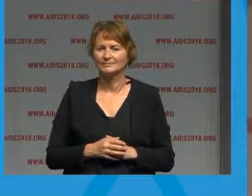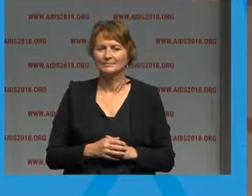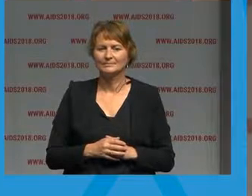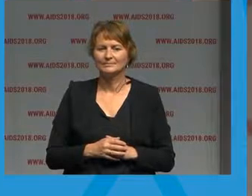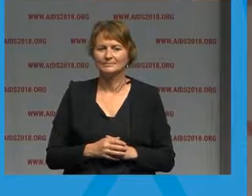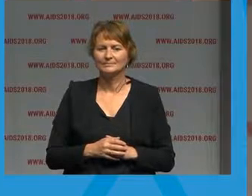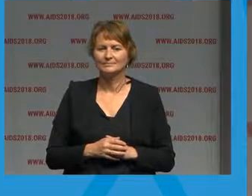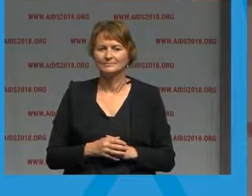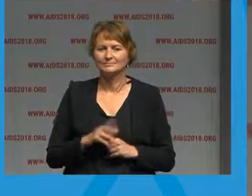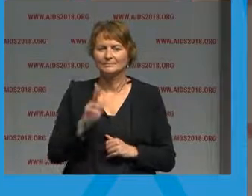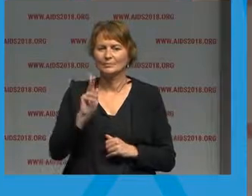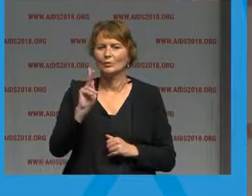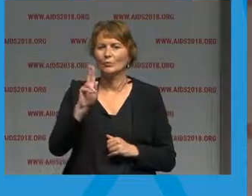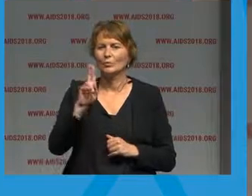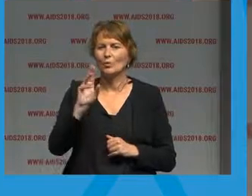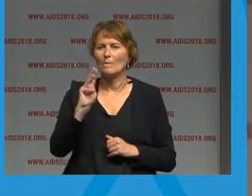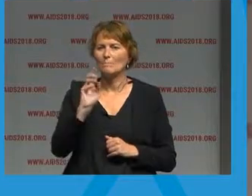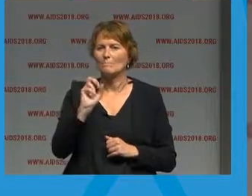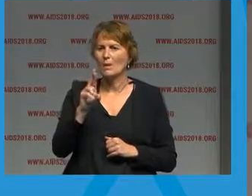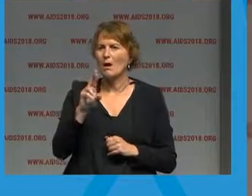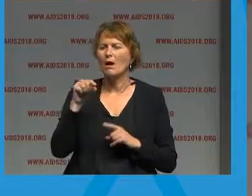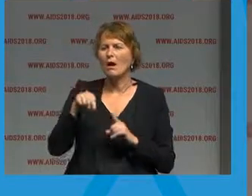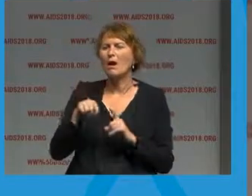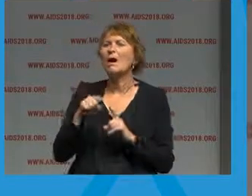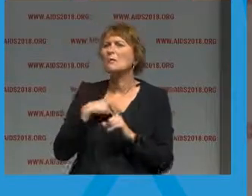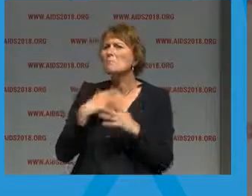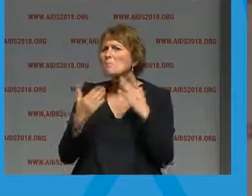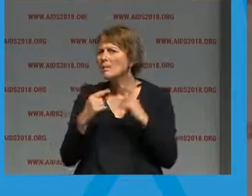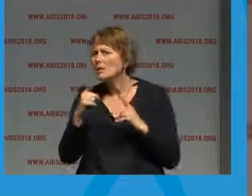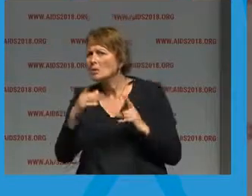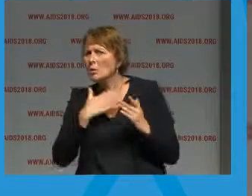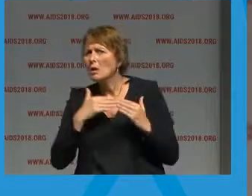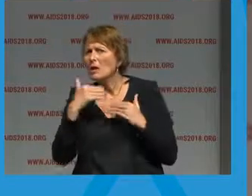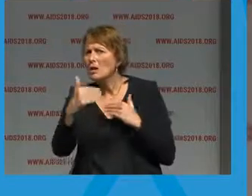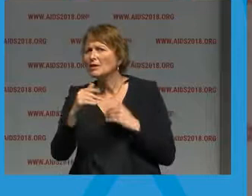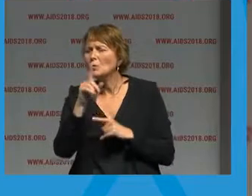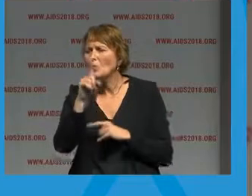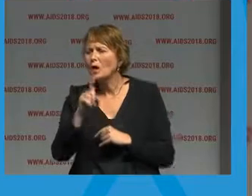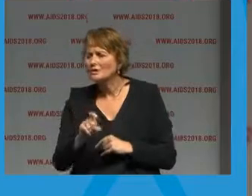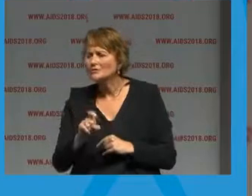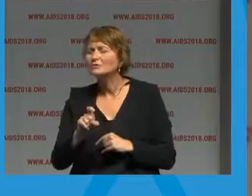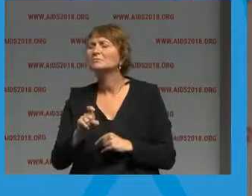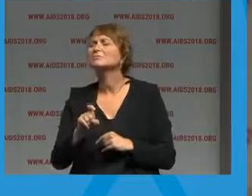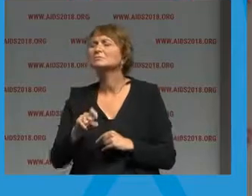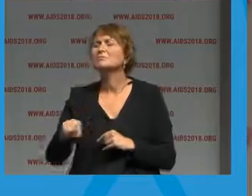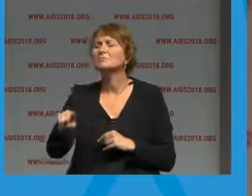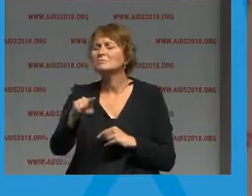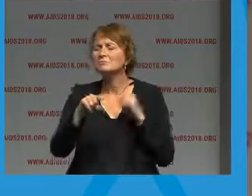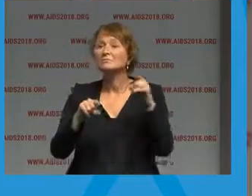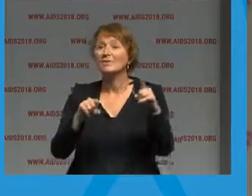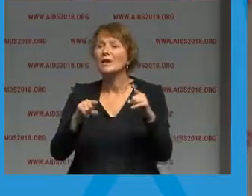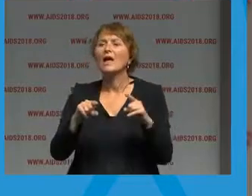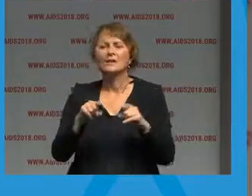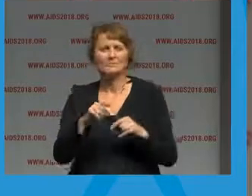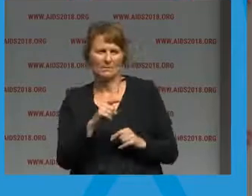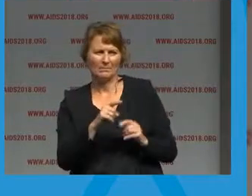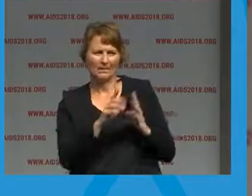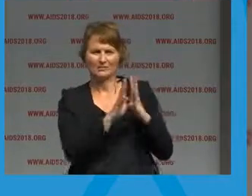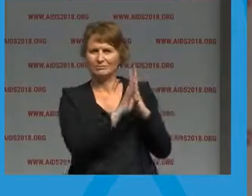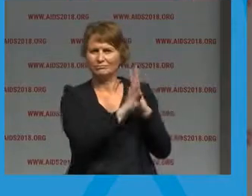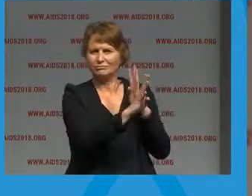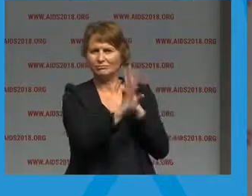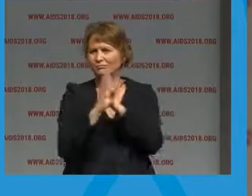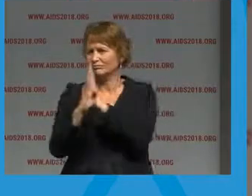start queuing up questions that you may have that could be to any of the speakers. We'll go right into the